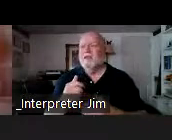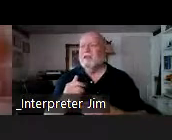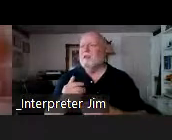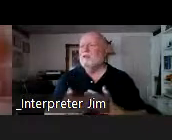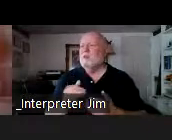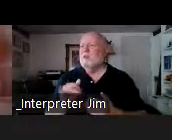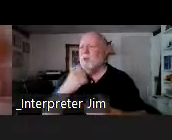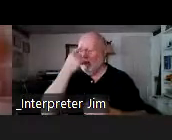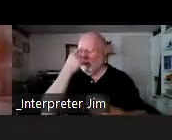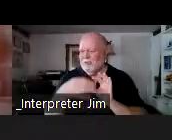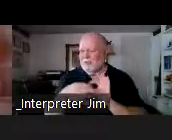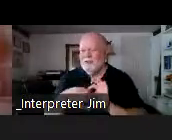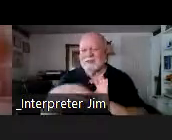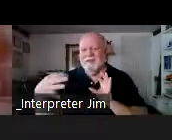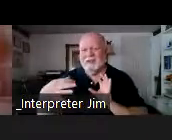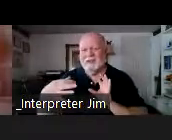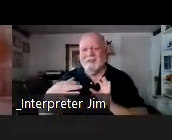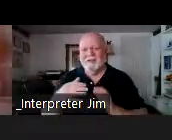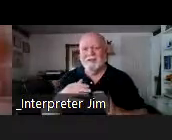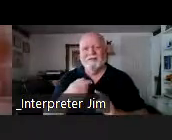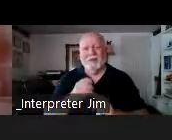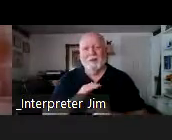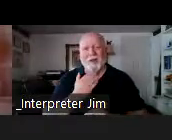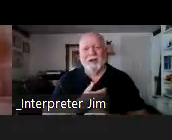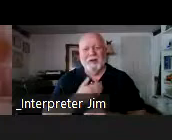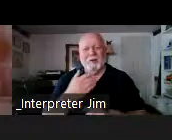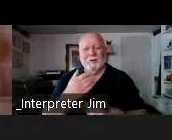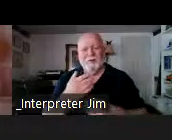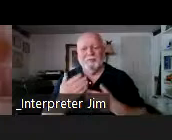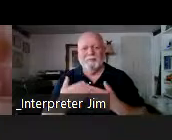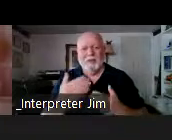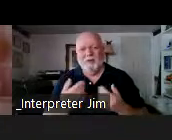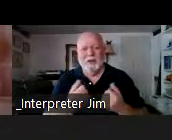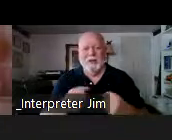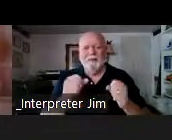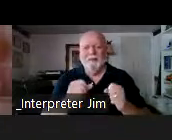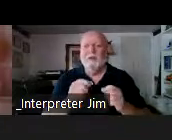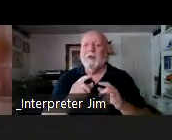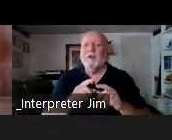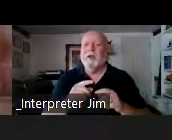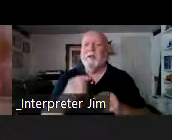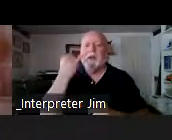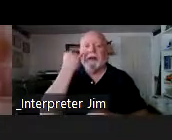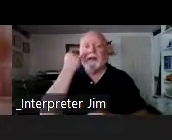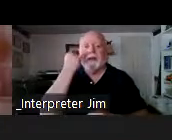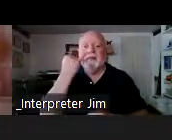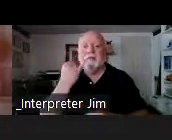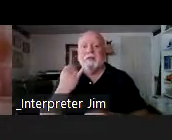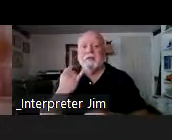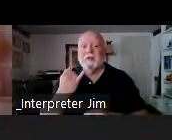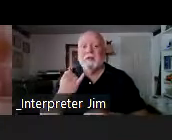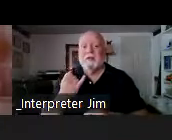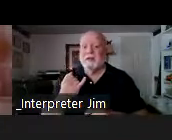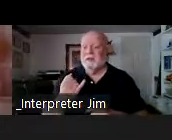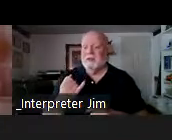that allows us to navigate the world according to our values and appreciate the context. What if you just can't see? Is it